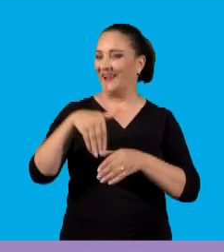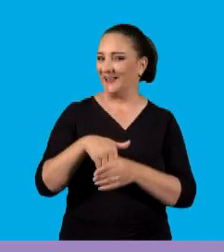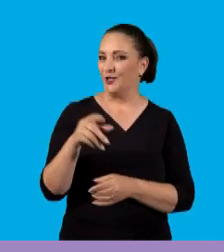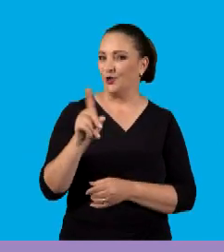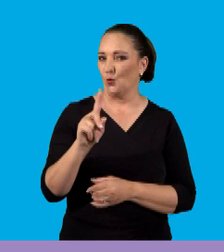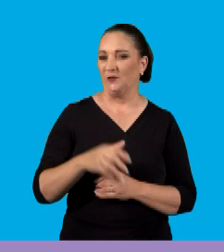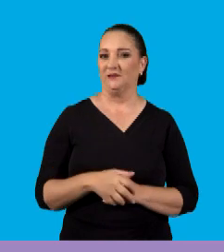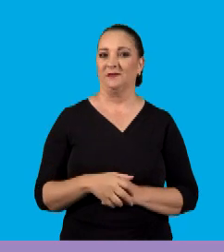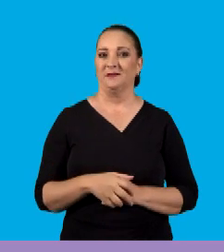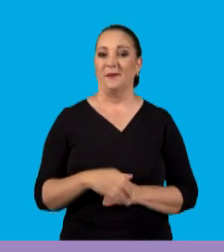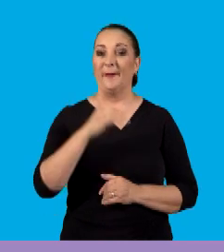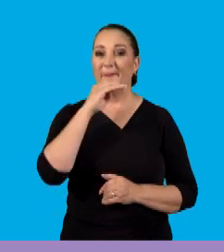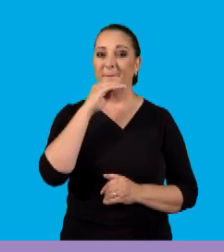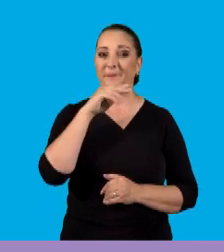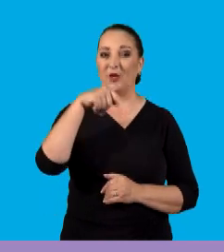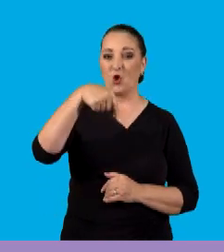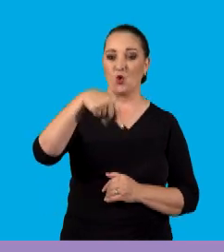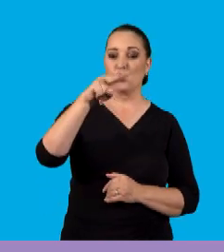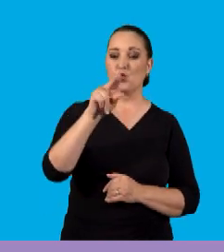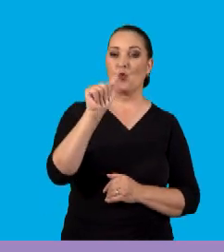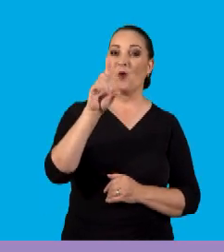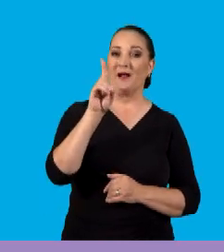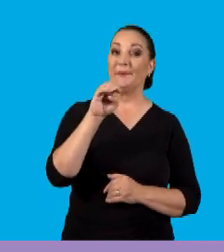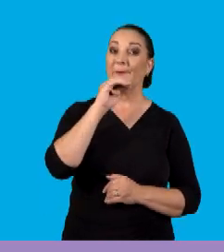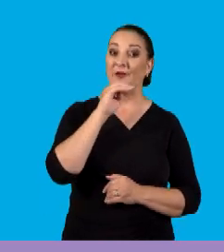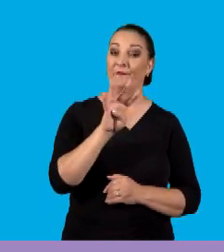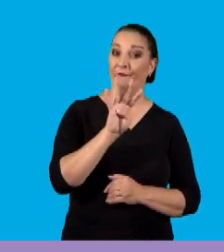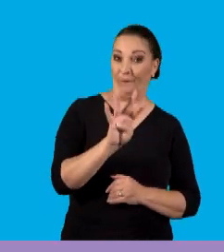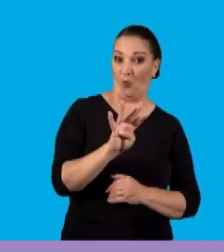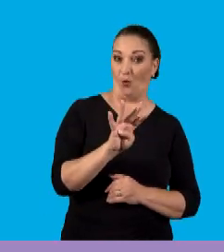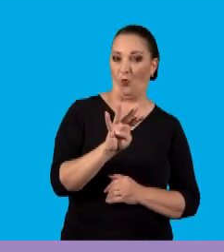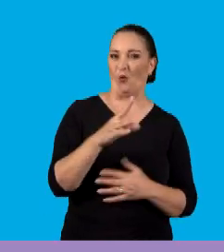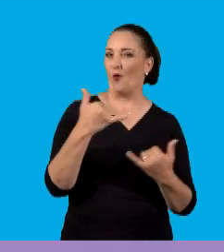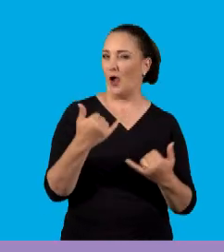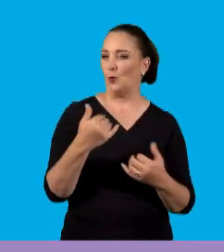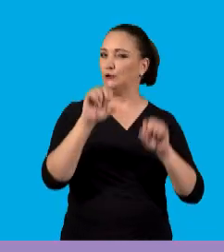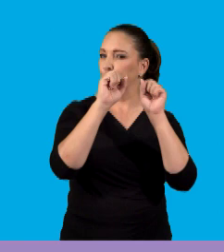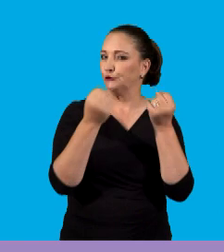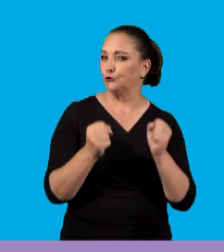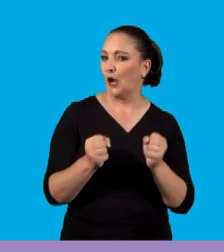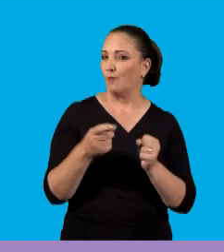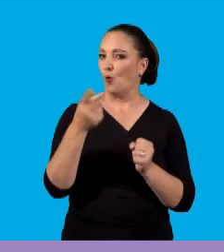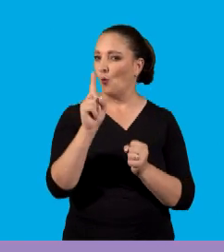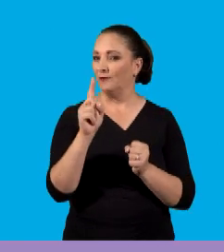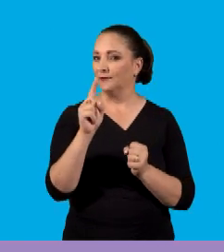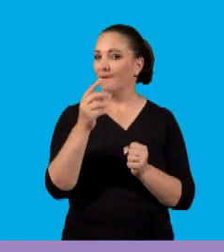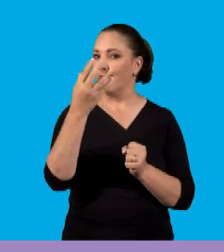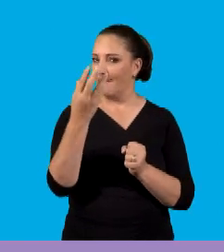that there is a quadrilateral there, quadrilateral means, quad means four, so it's a shape that has four